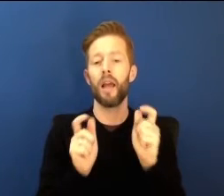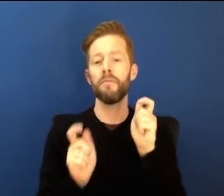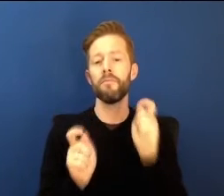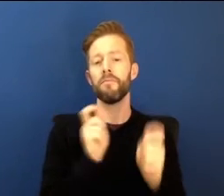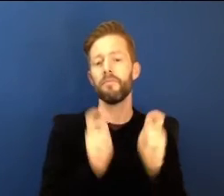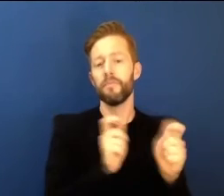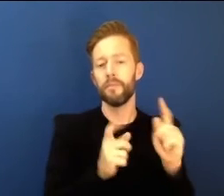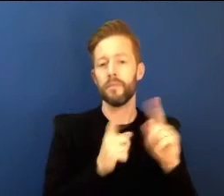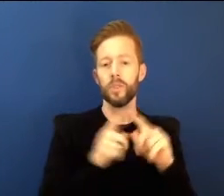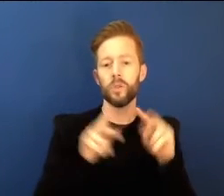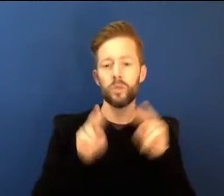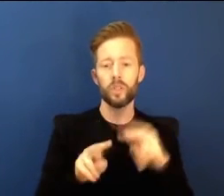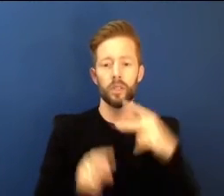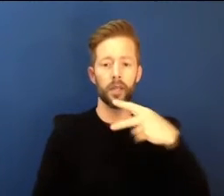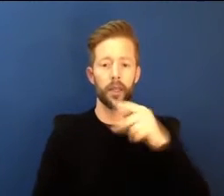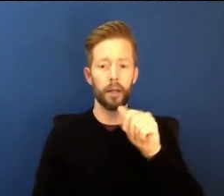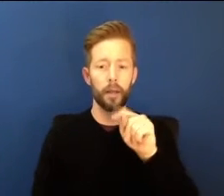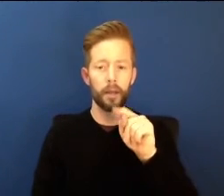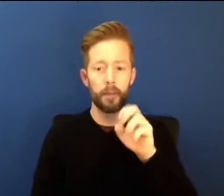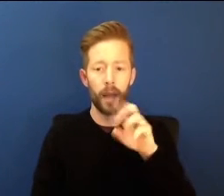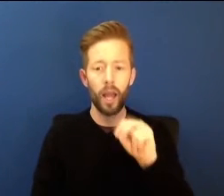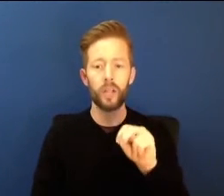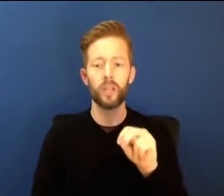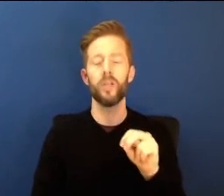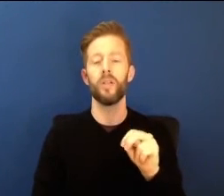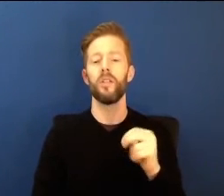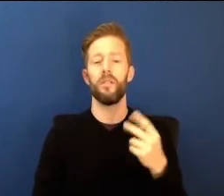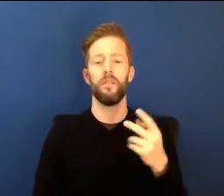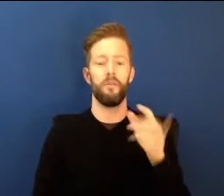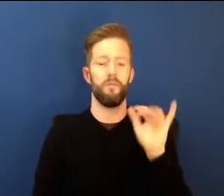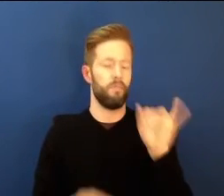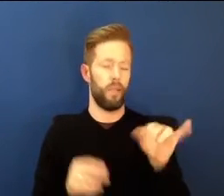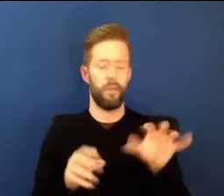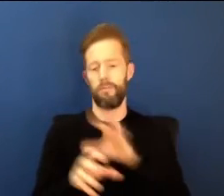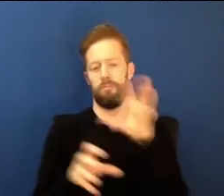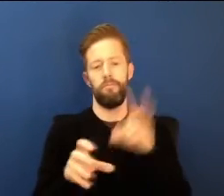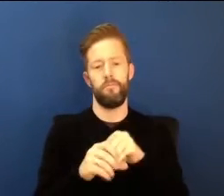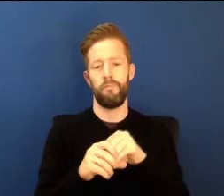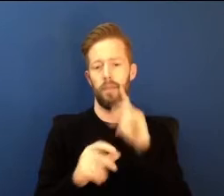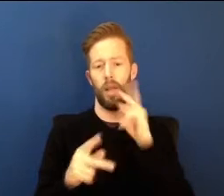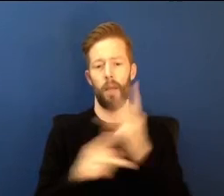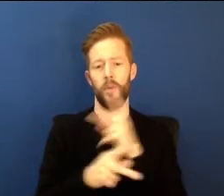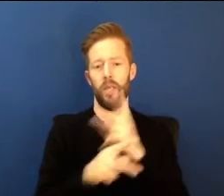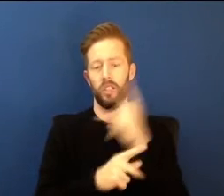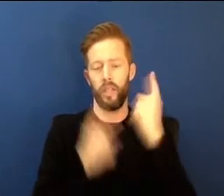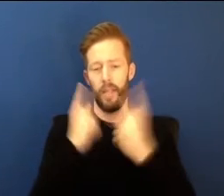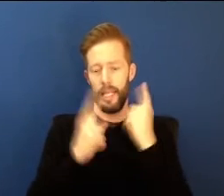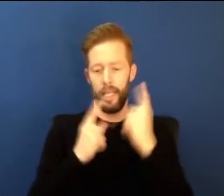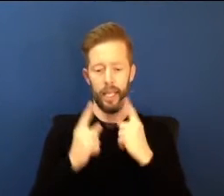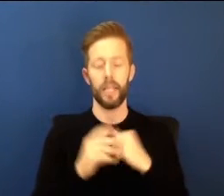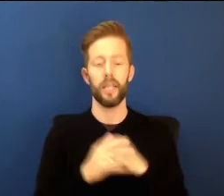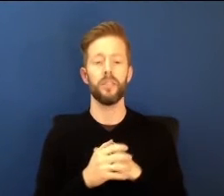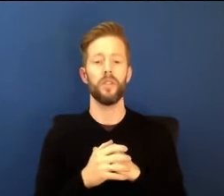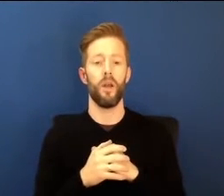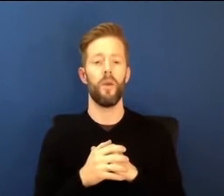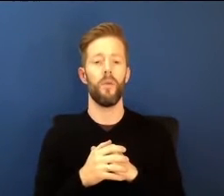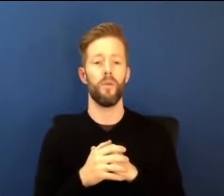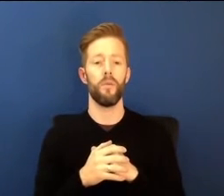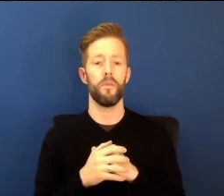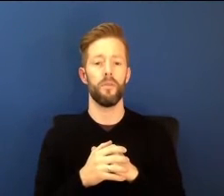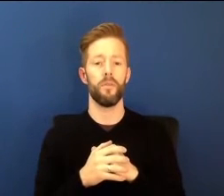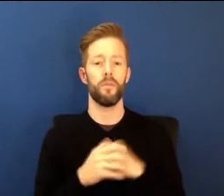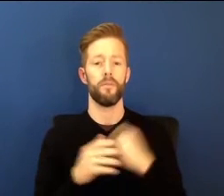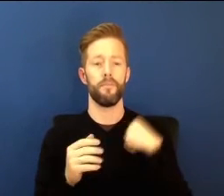be adapted to looking at things like patterns, and which are all part of computational thinking.